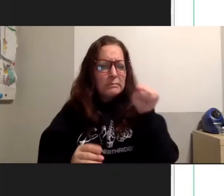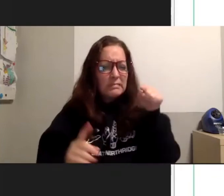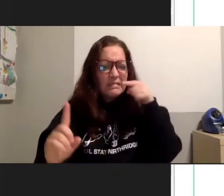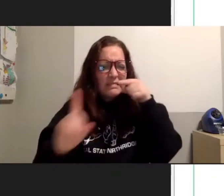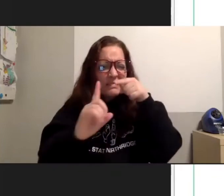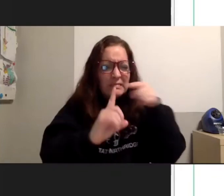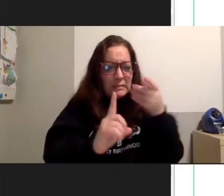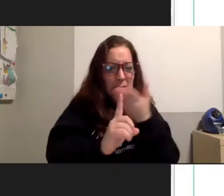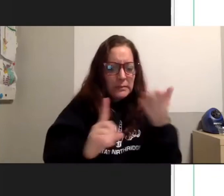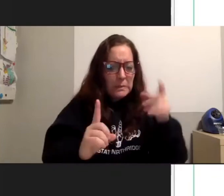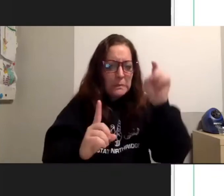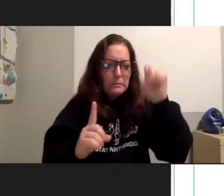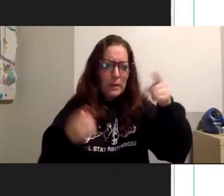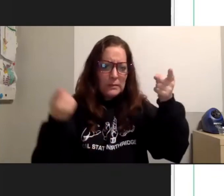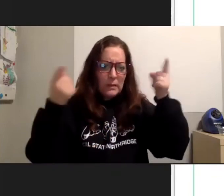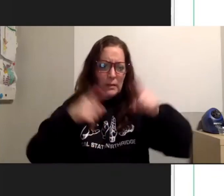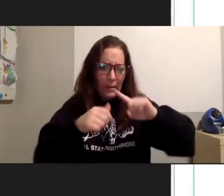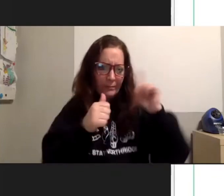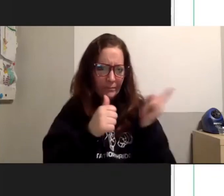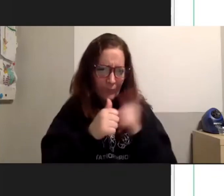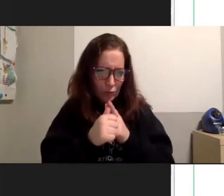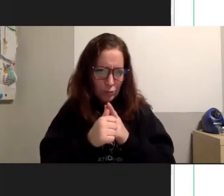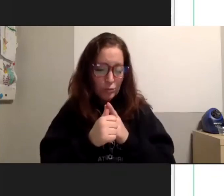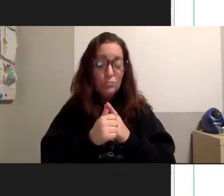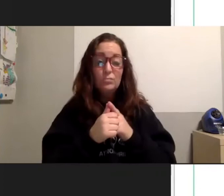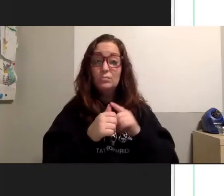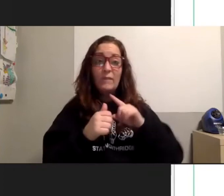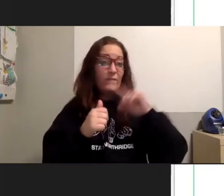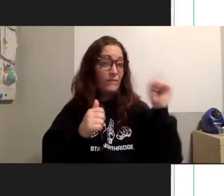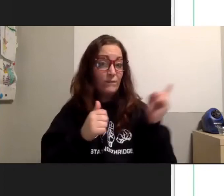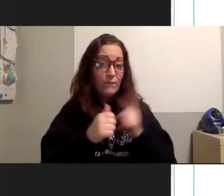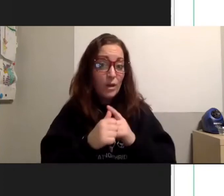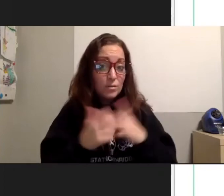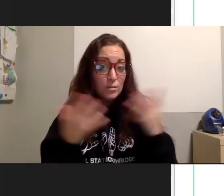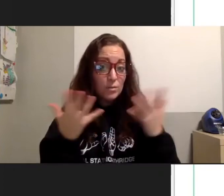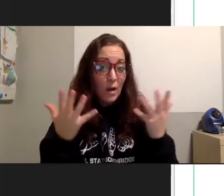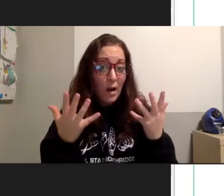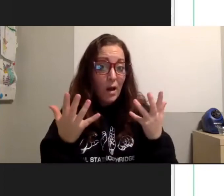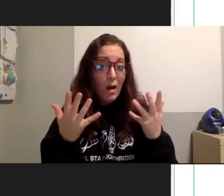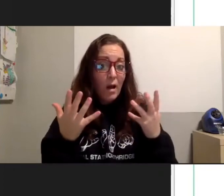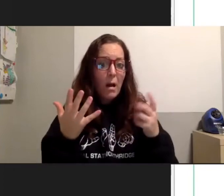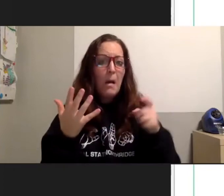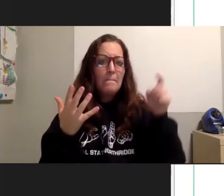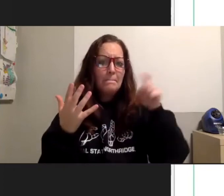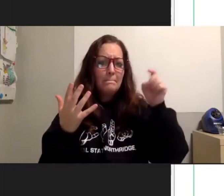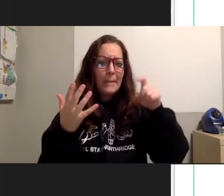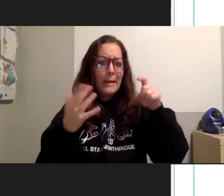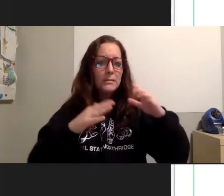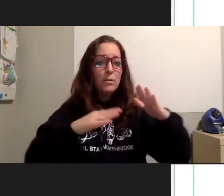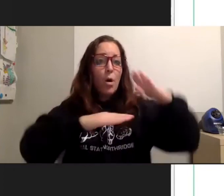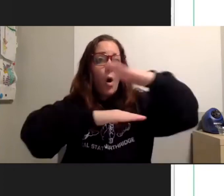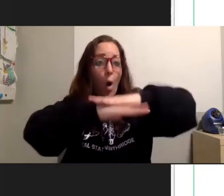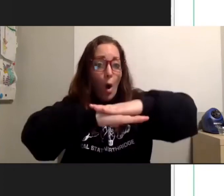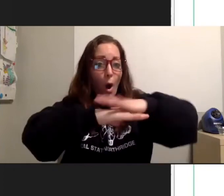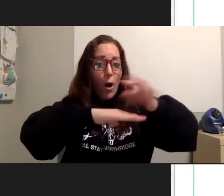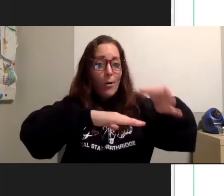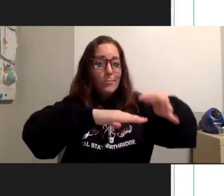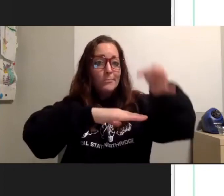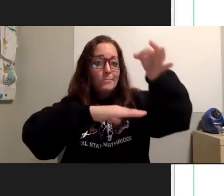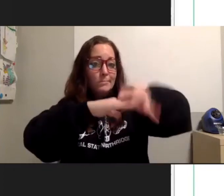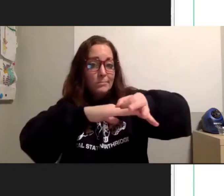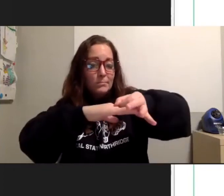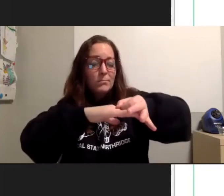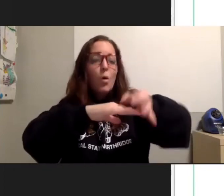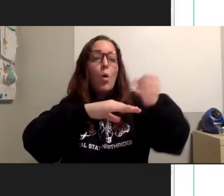A seed won't sprout until certain things happen. First, It must be on or